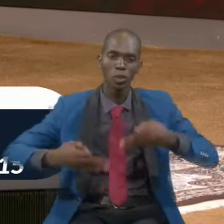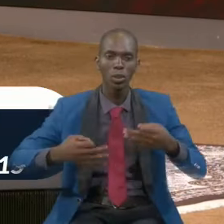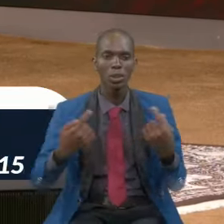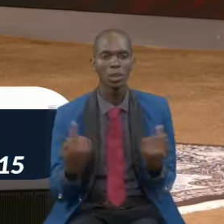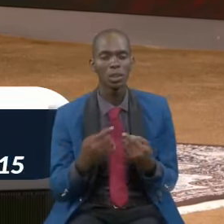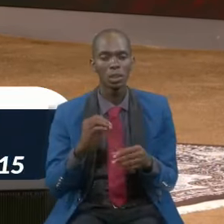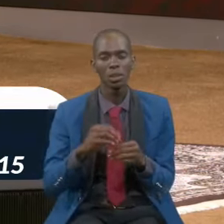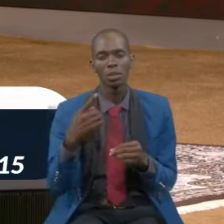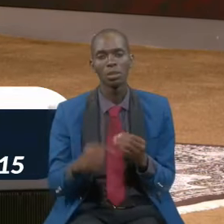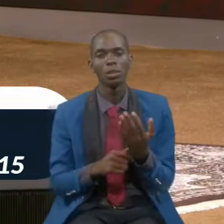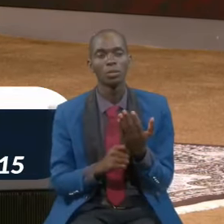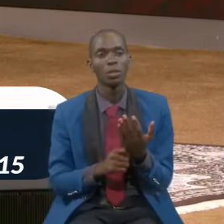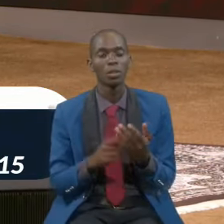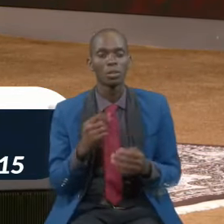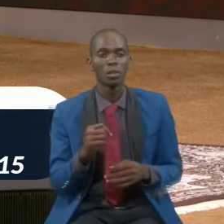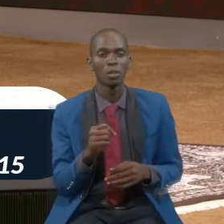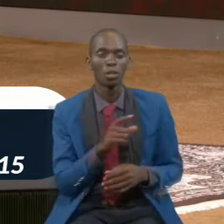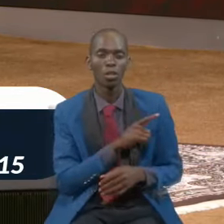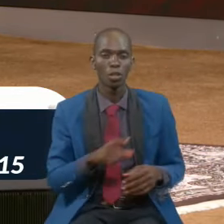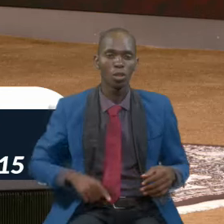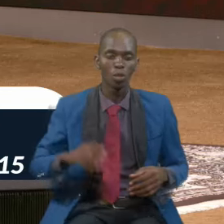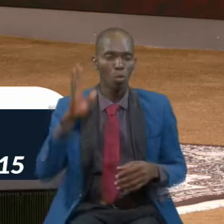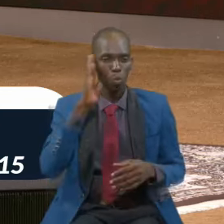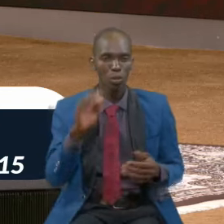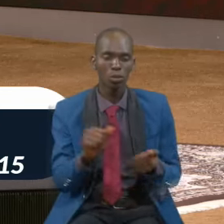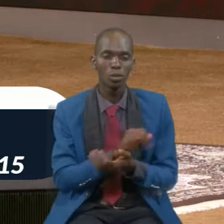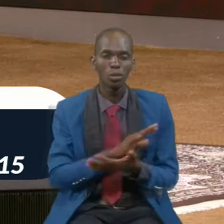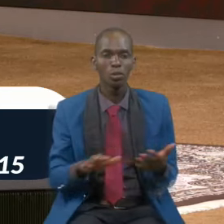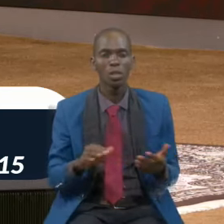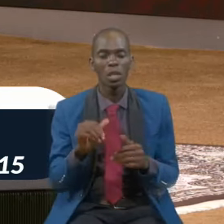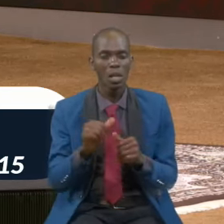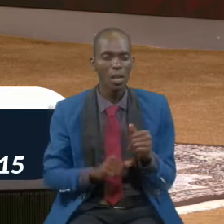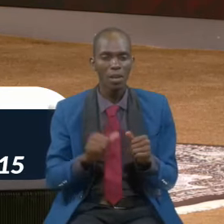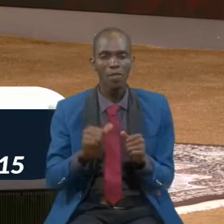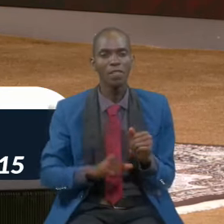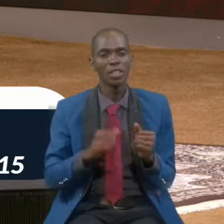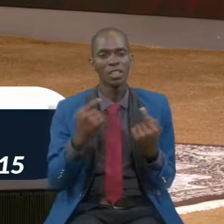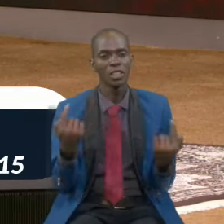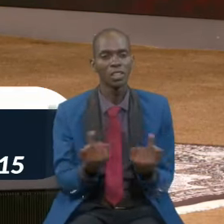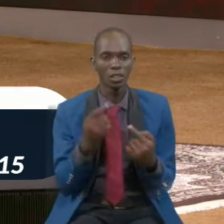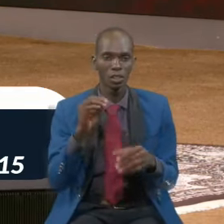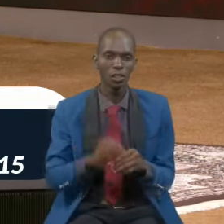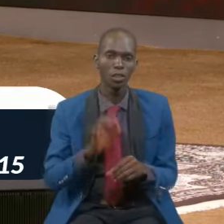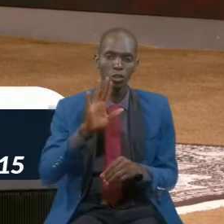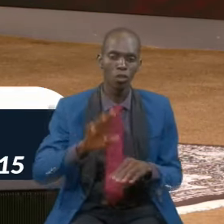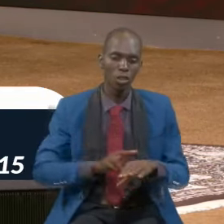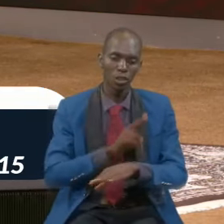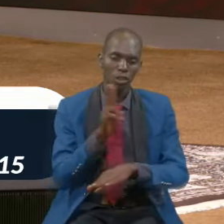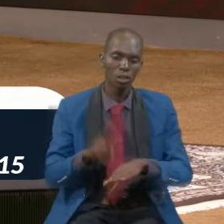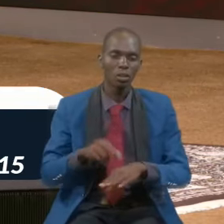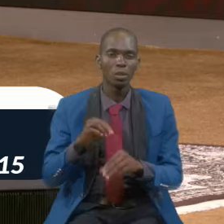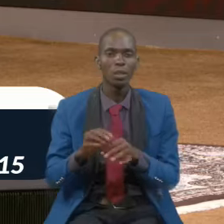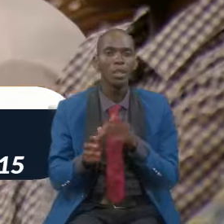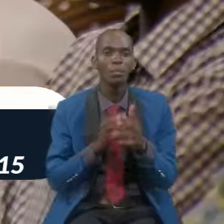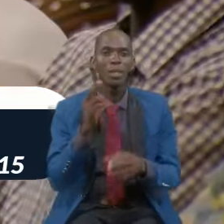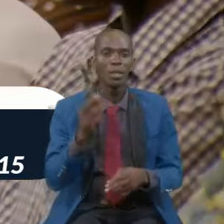the flesh. The Lord will condemn every sin in your nature in